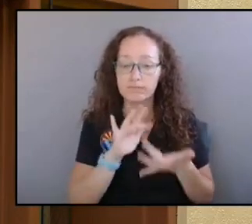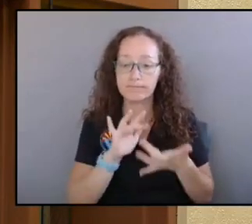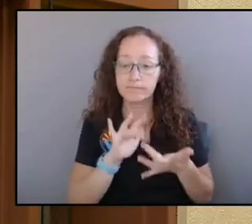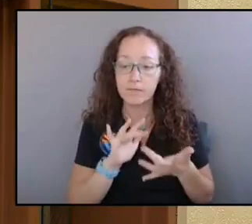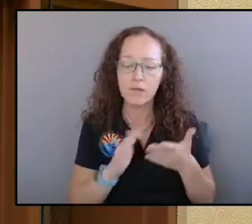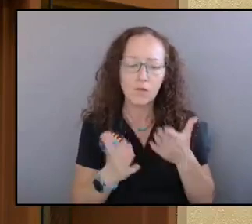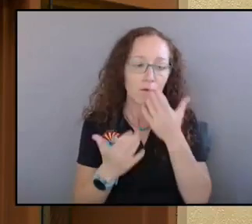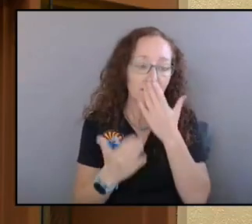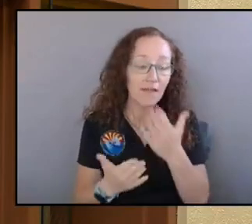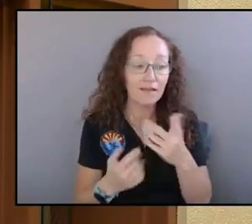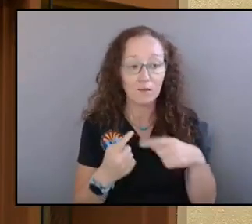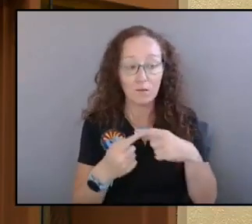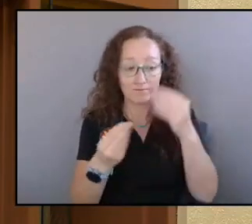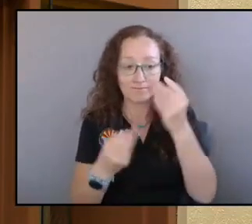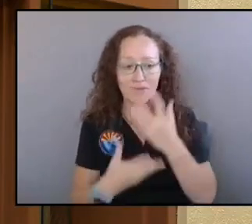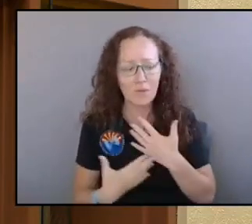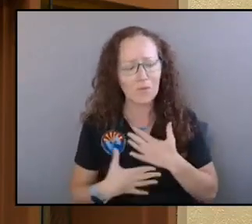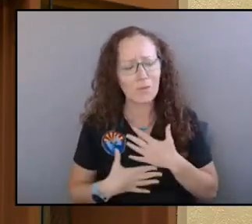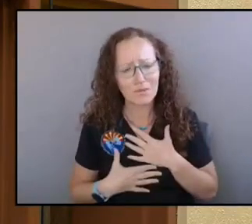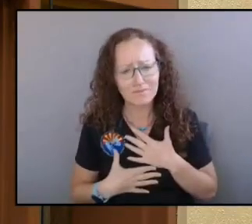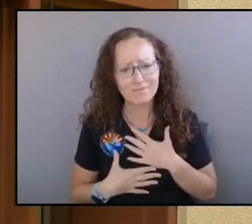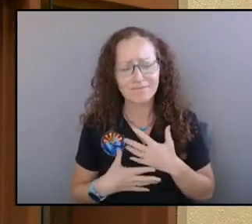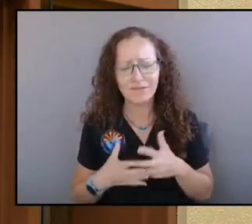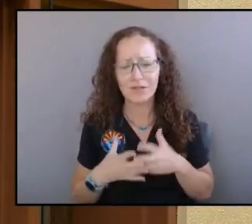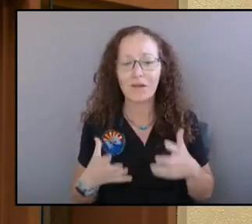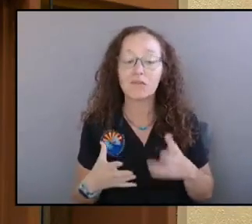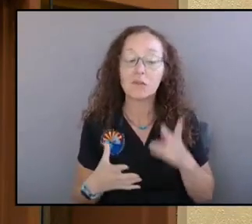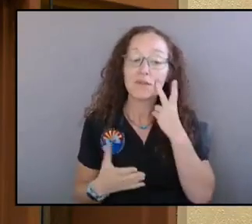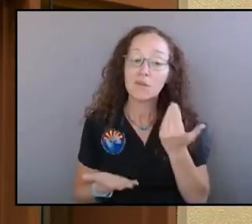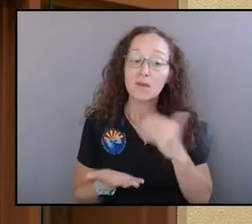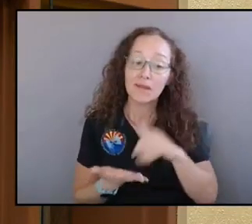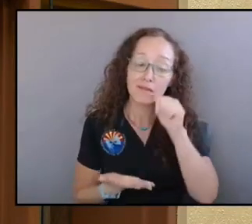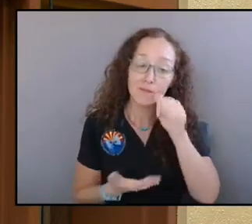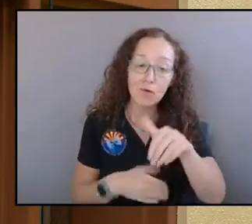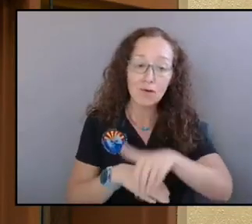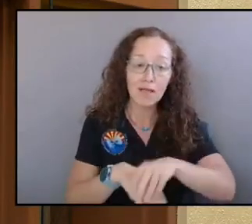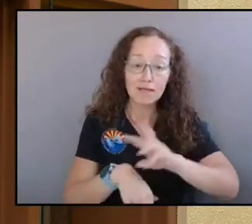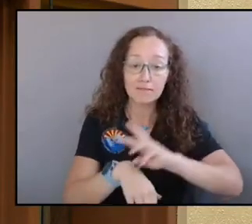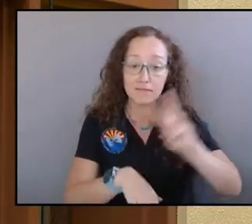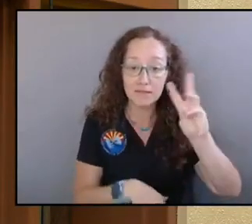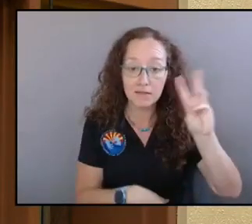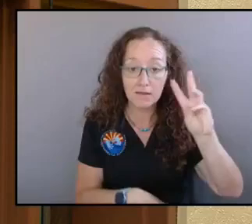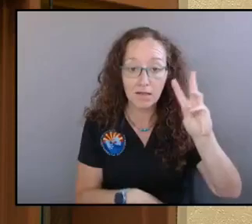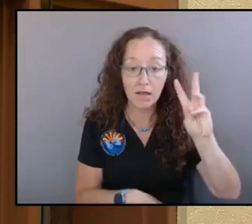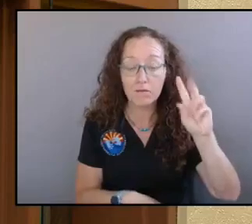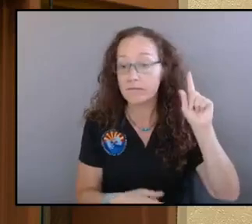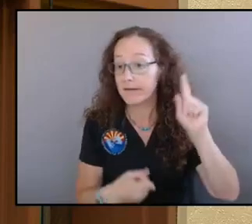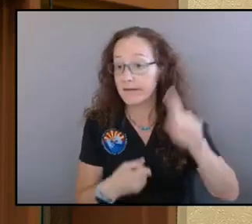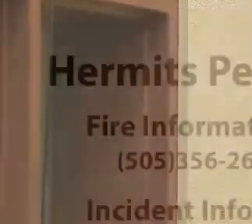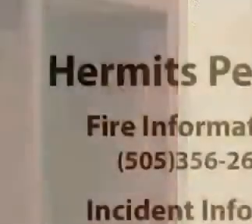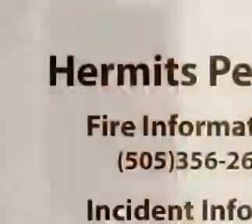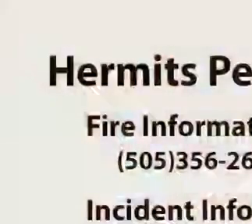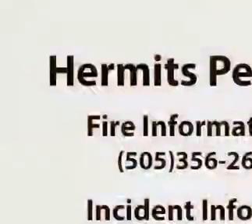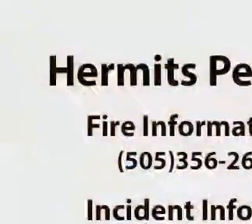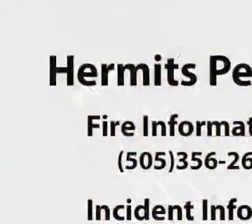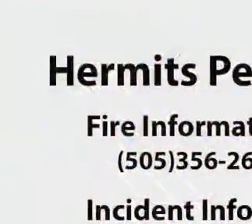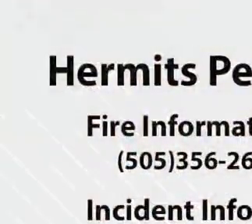far, and we'll see you here tomorrow night at 6 p.m. Until then, stay safe.